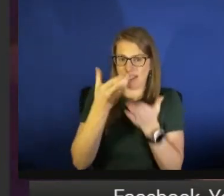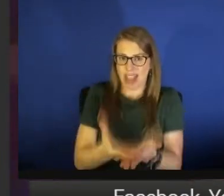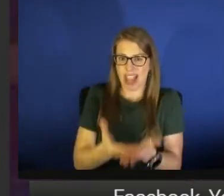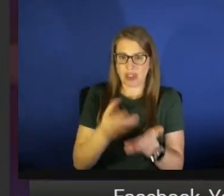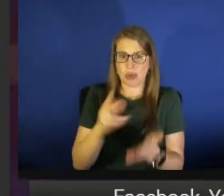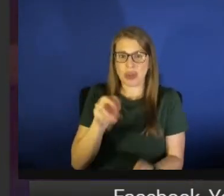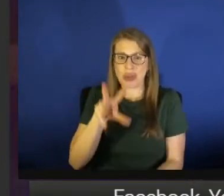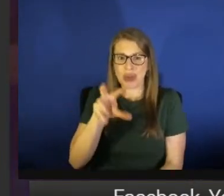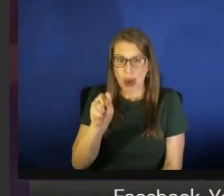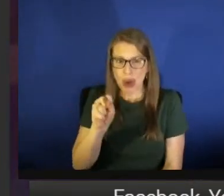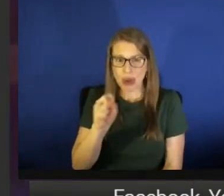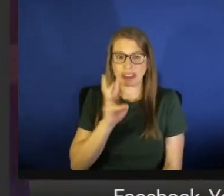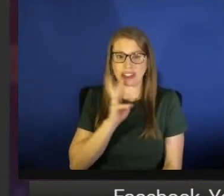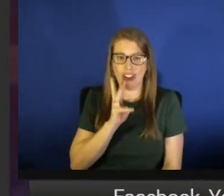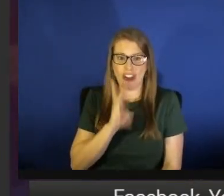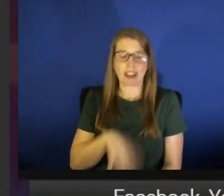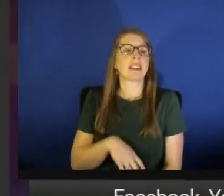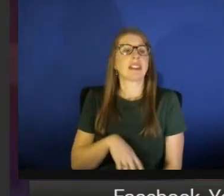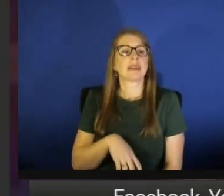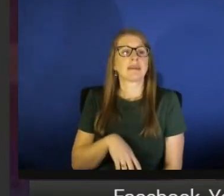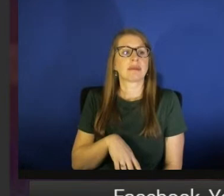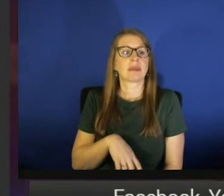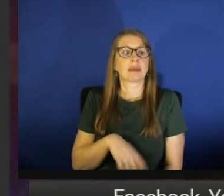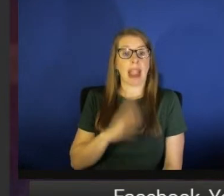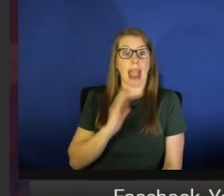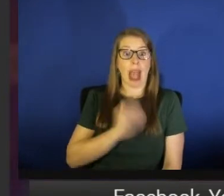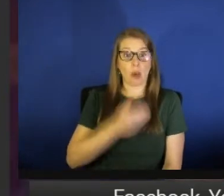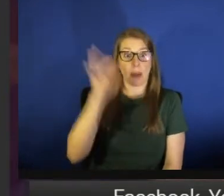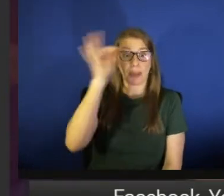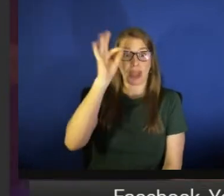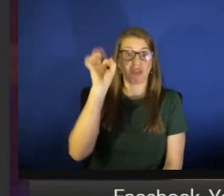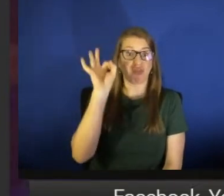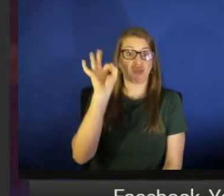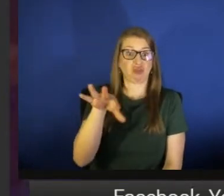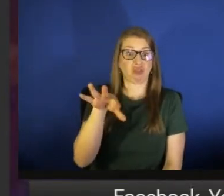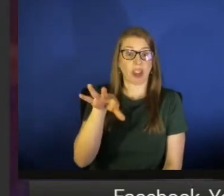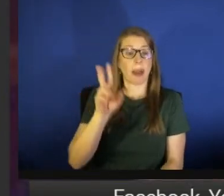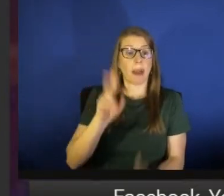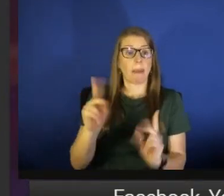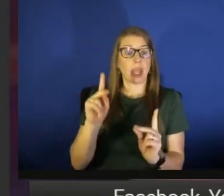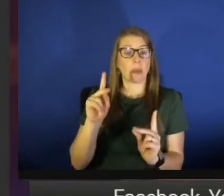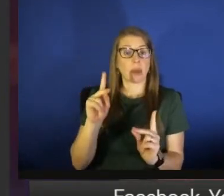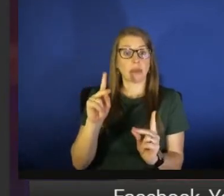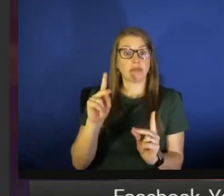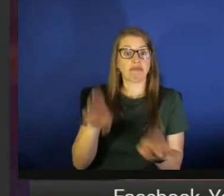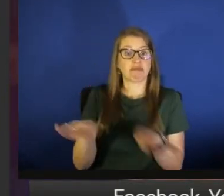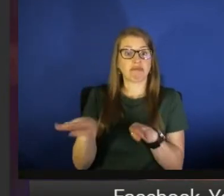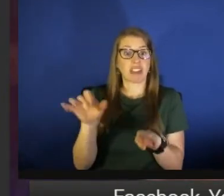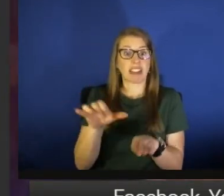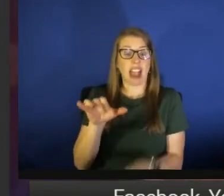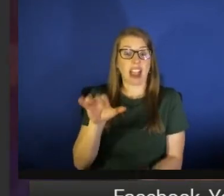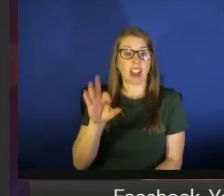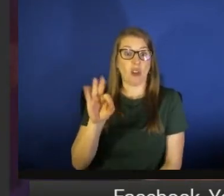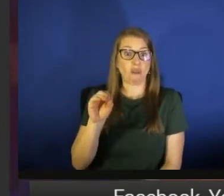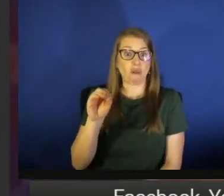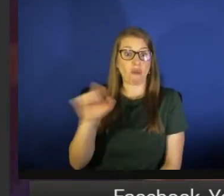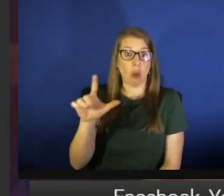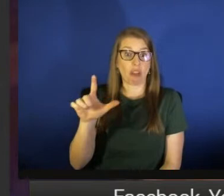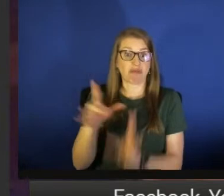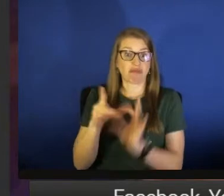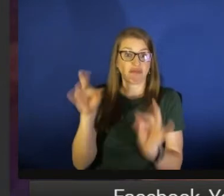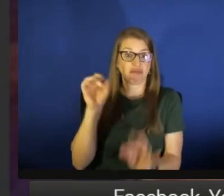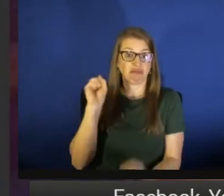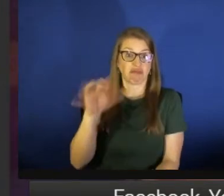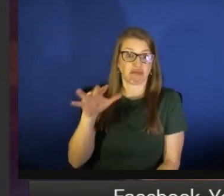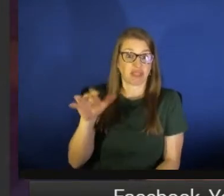talk. So we were able to throw our opinions out there, and when somebody was acting like a fool, we could say it. And everyone